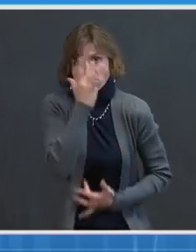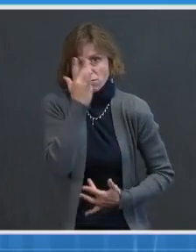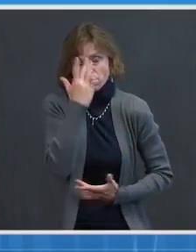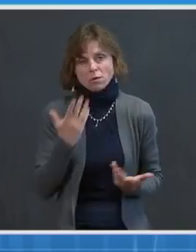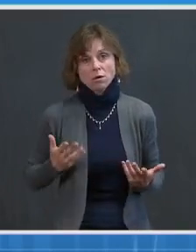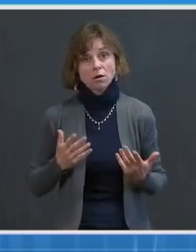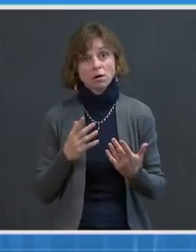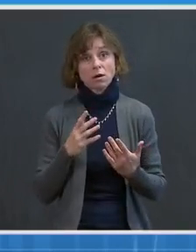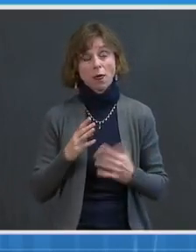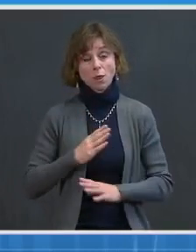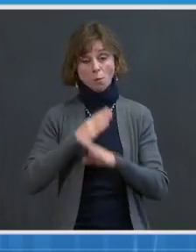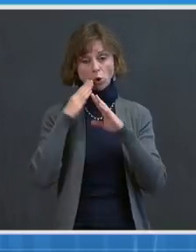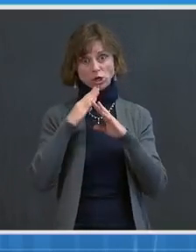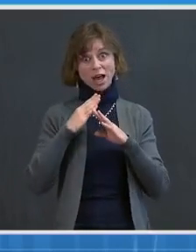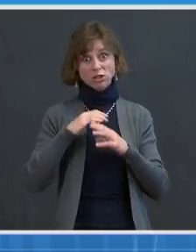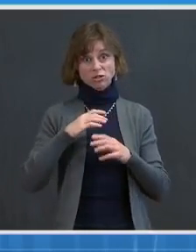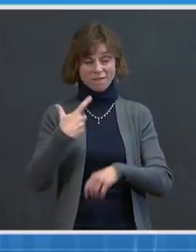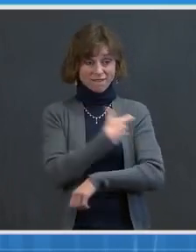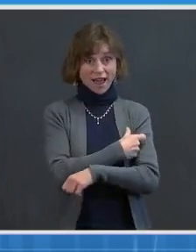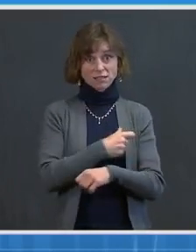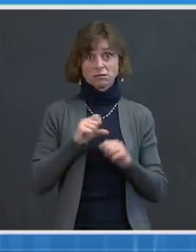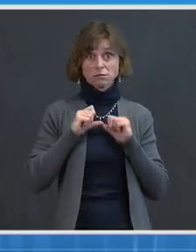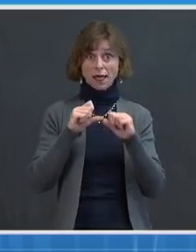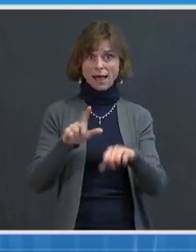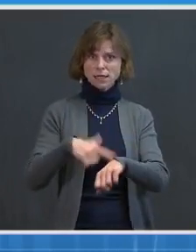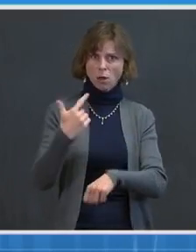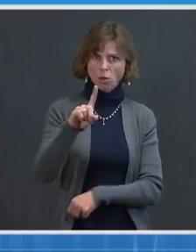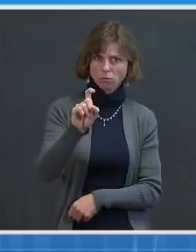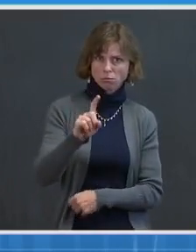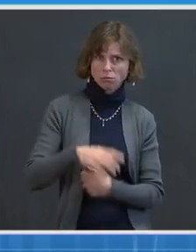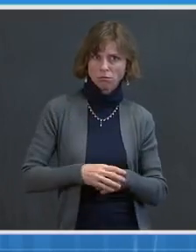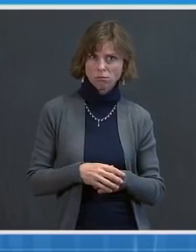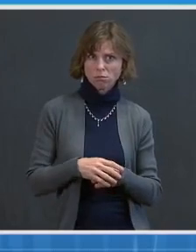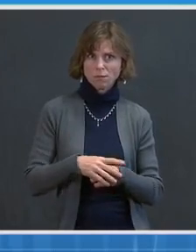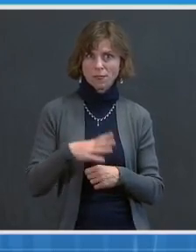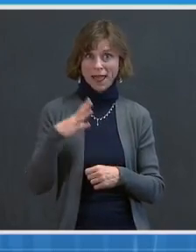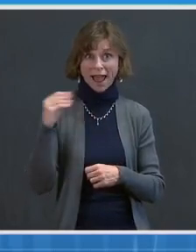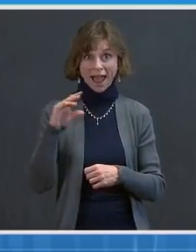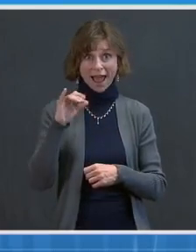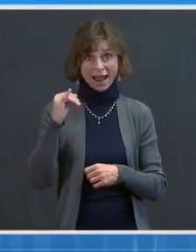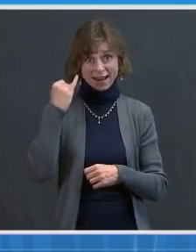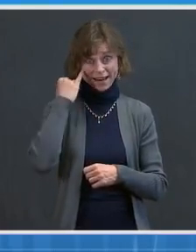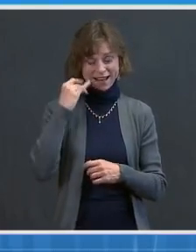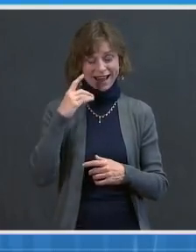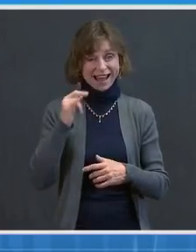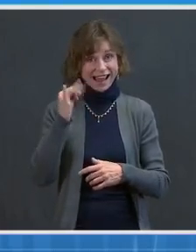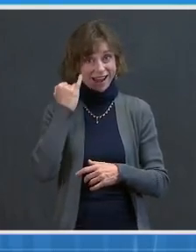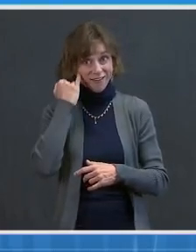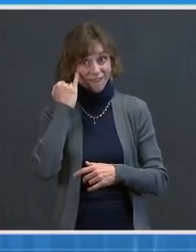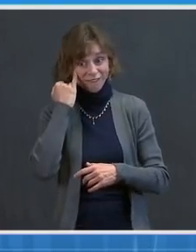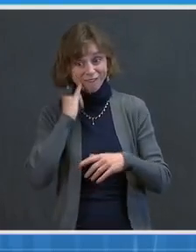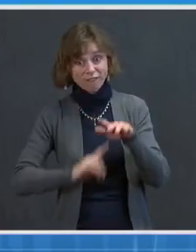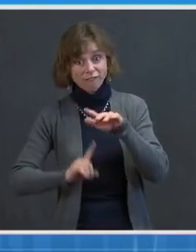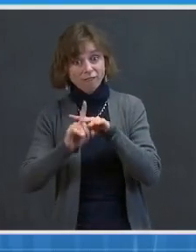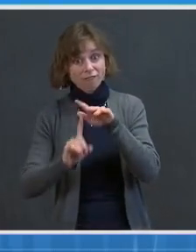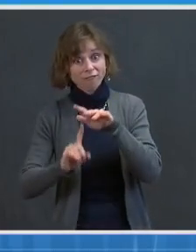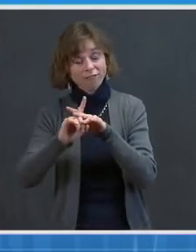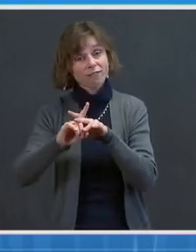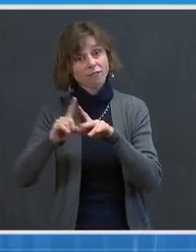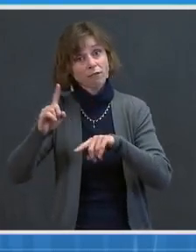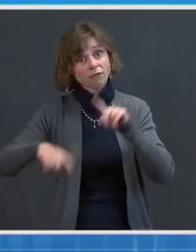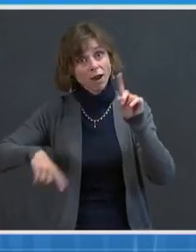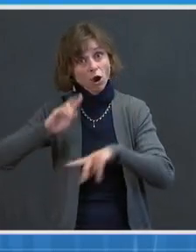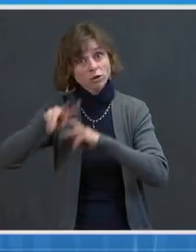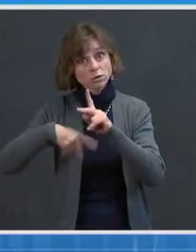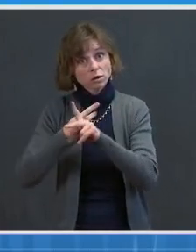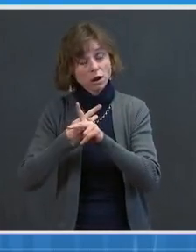vaccine lasts, and how well the vaccine work against the circulating virus variants. While we are starting to see emerging evidence